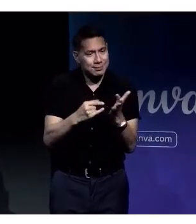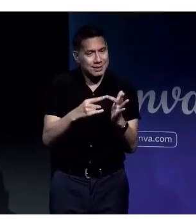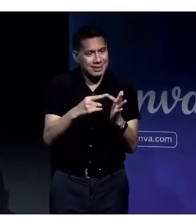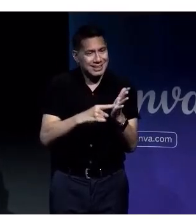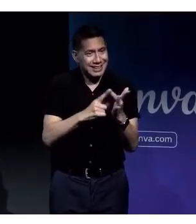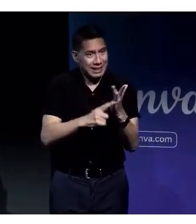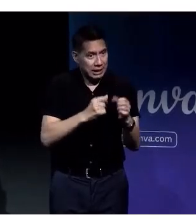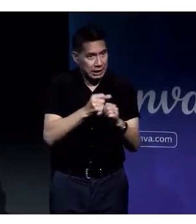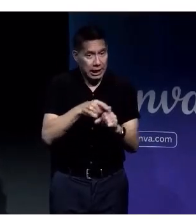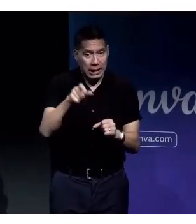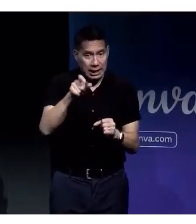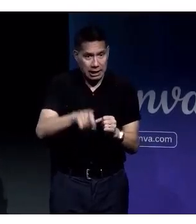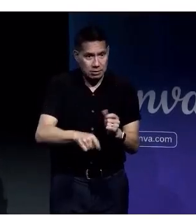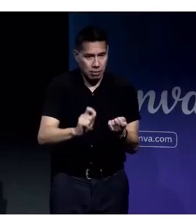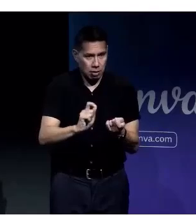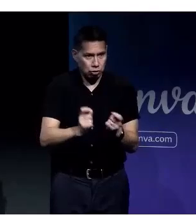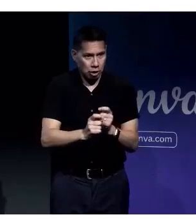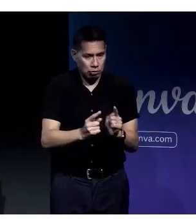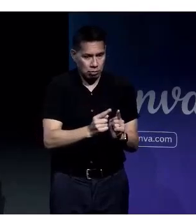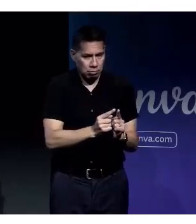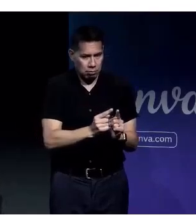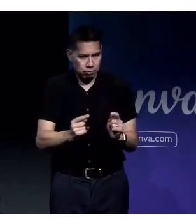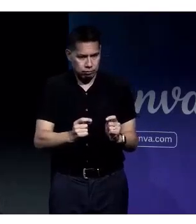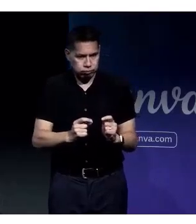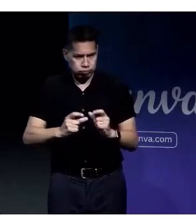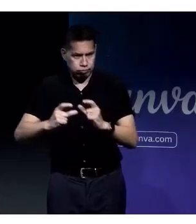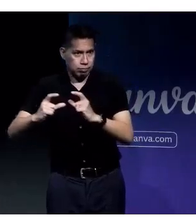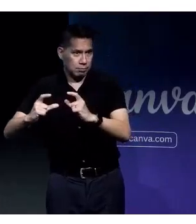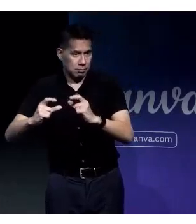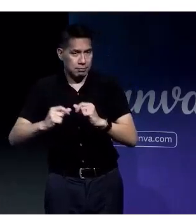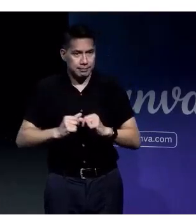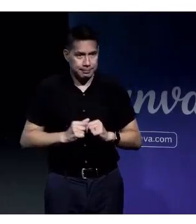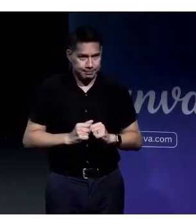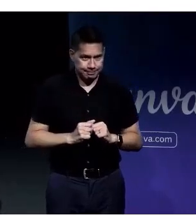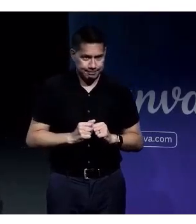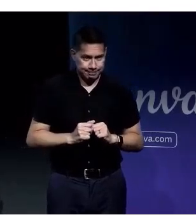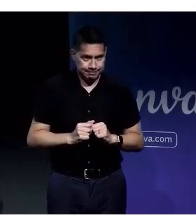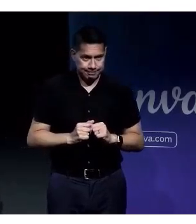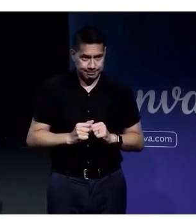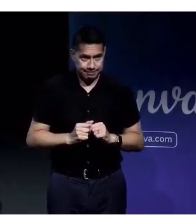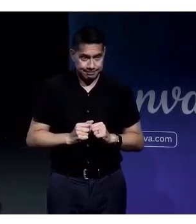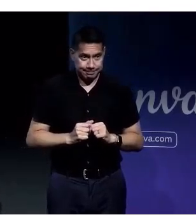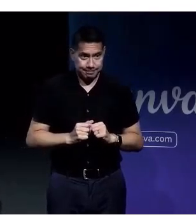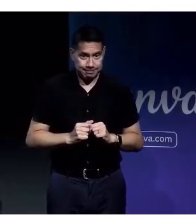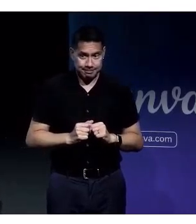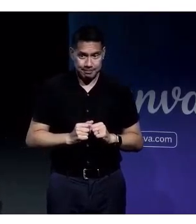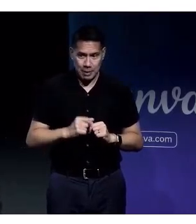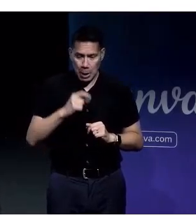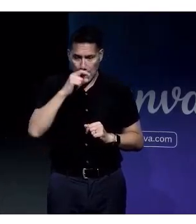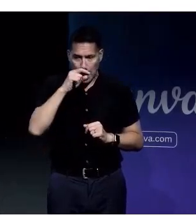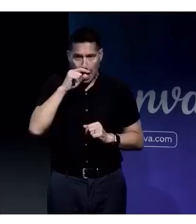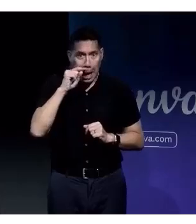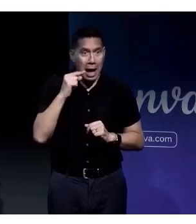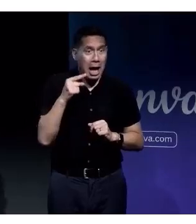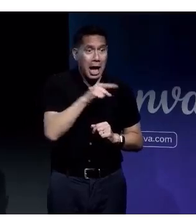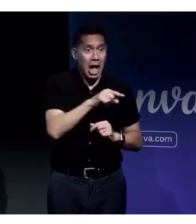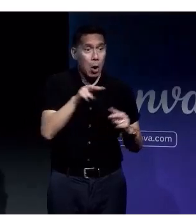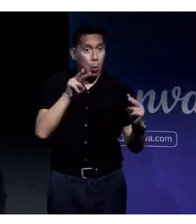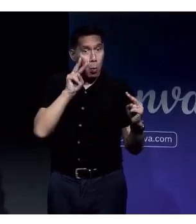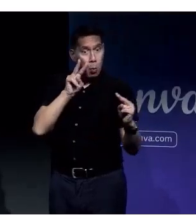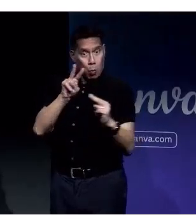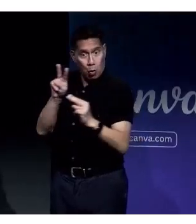has made. And I say for the most part, because those paying attention might